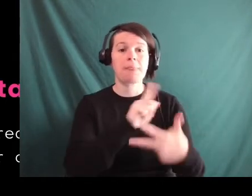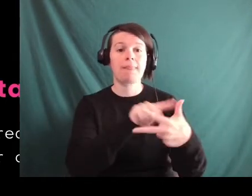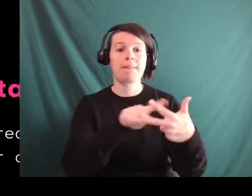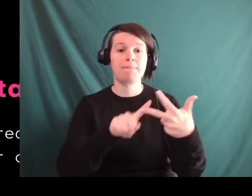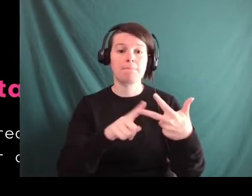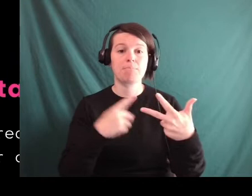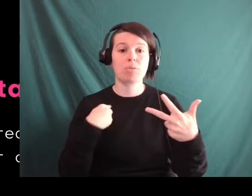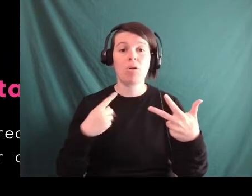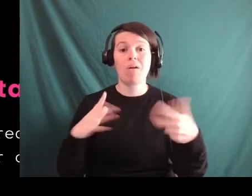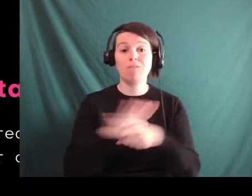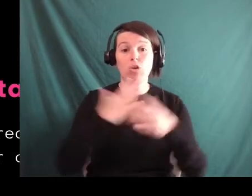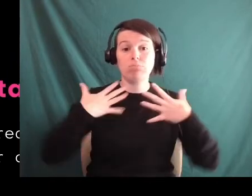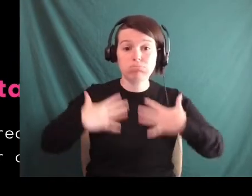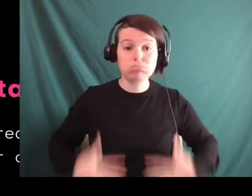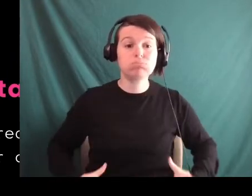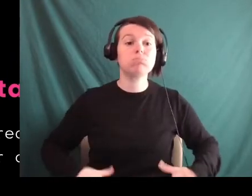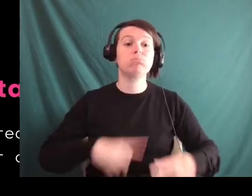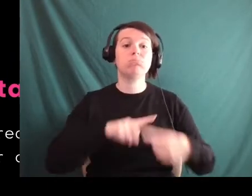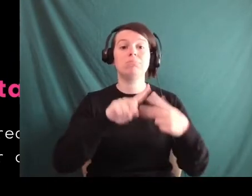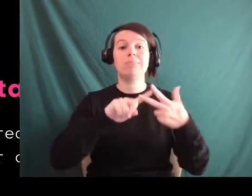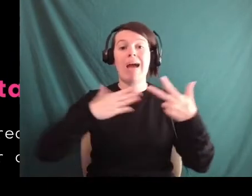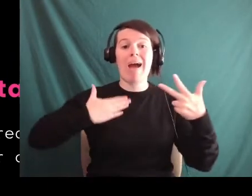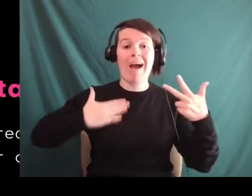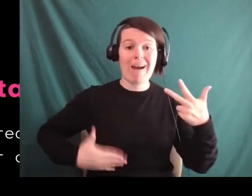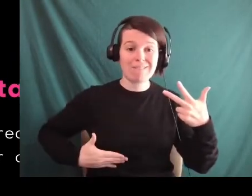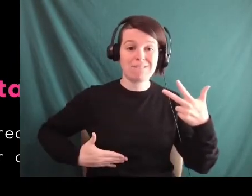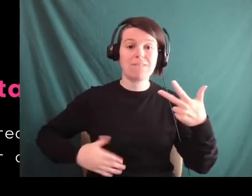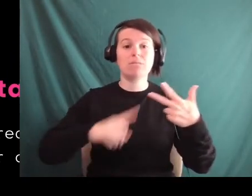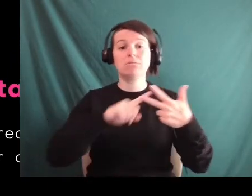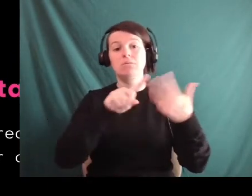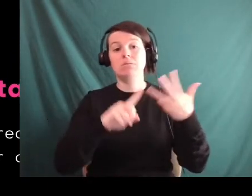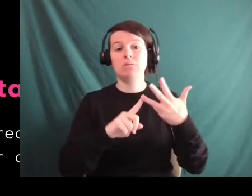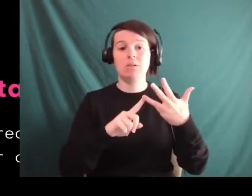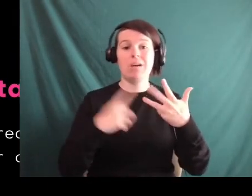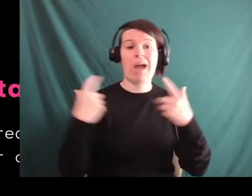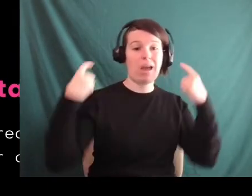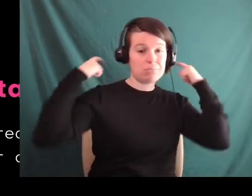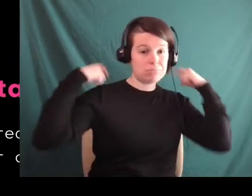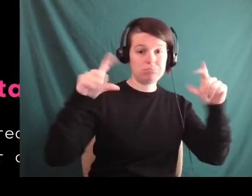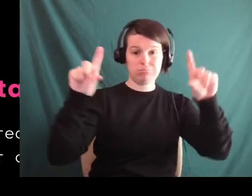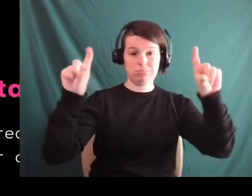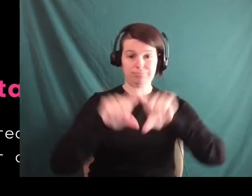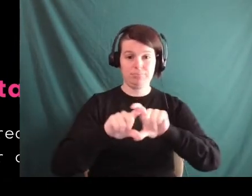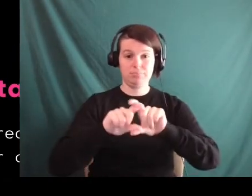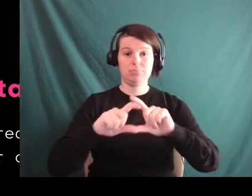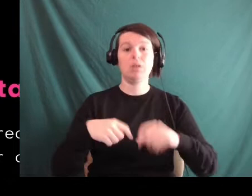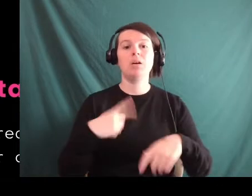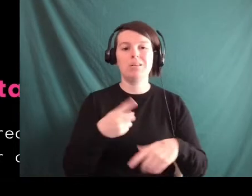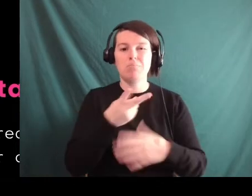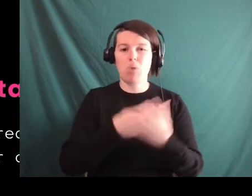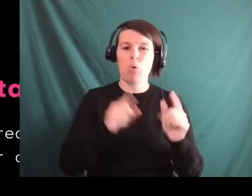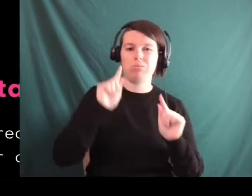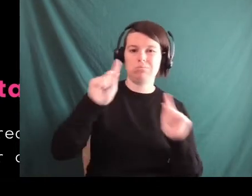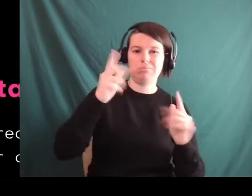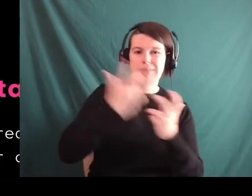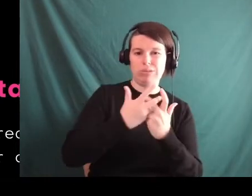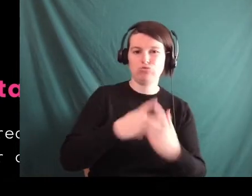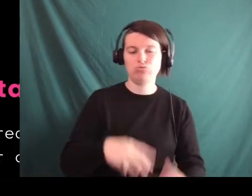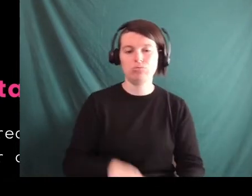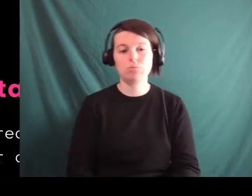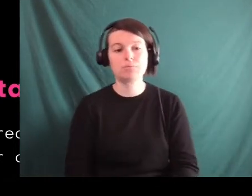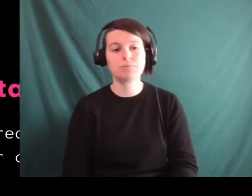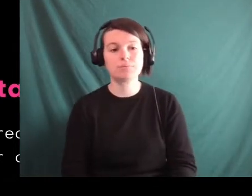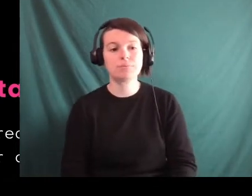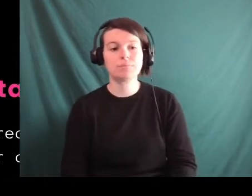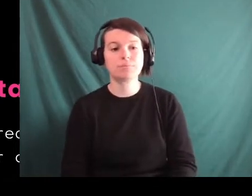full tank binders, half tank binders, and racerback binders, which come in full and half tanks. Half